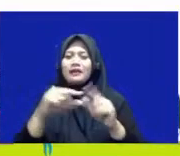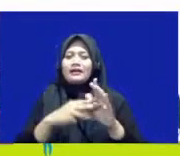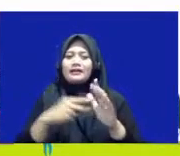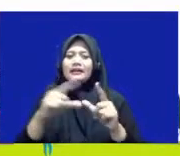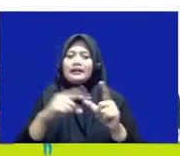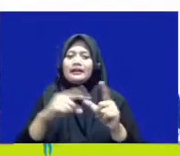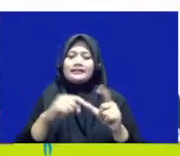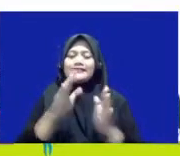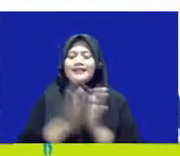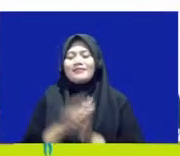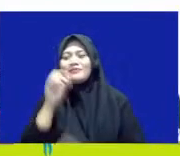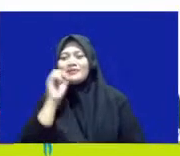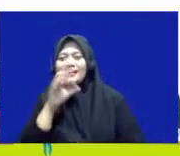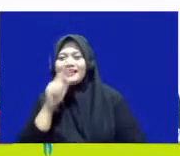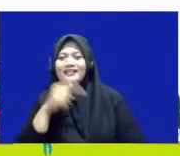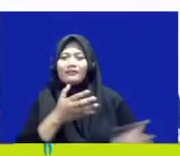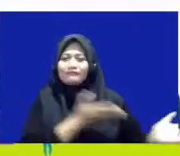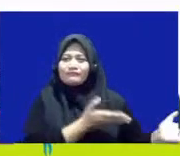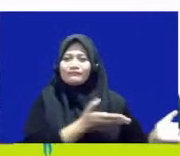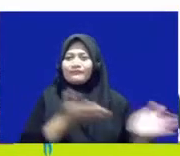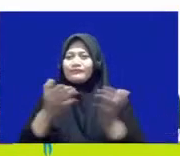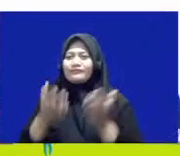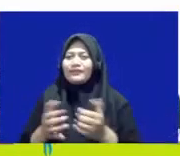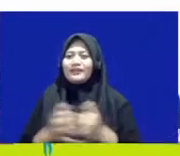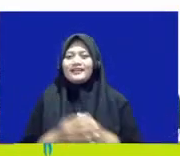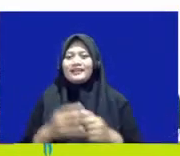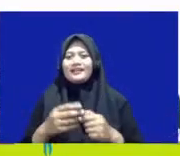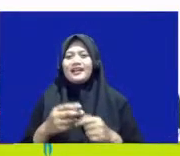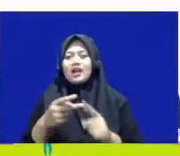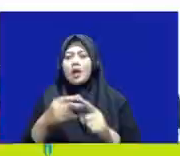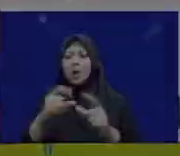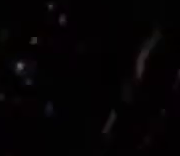to the organizers. Thank you very much.